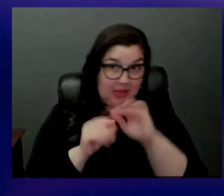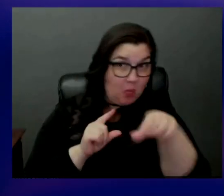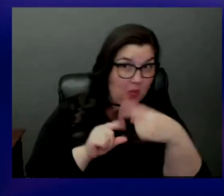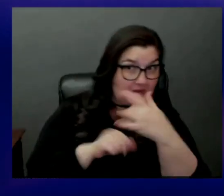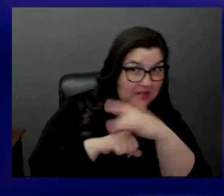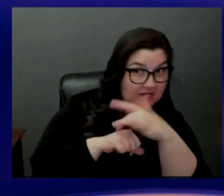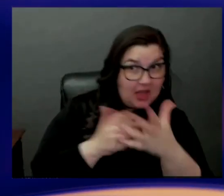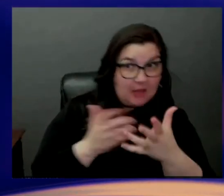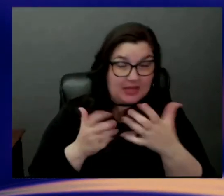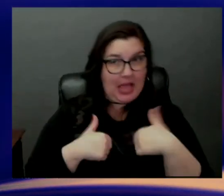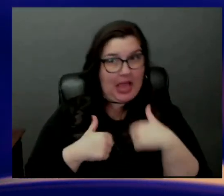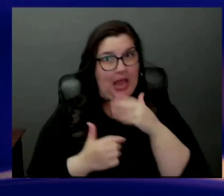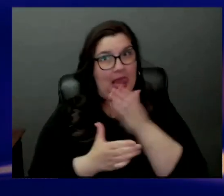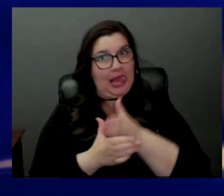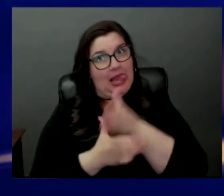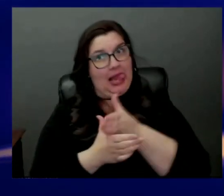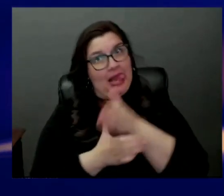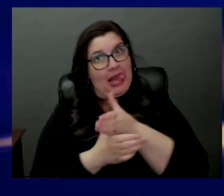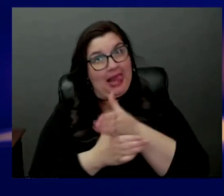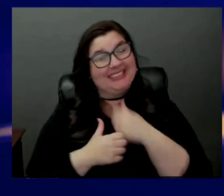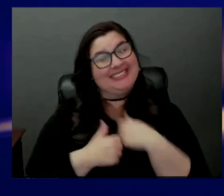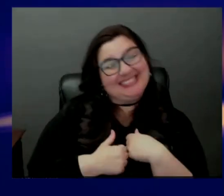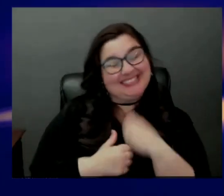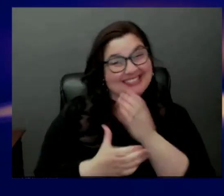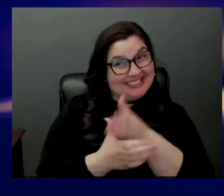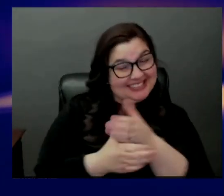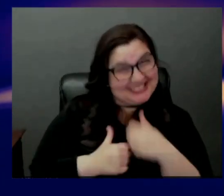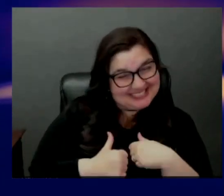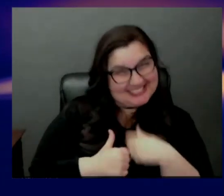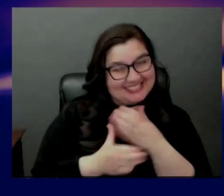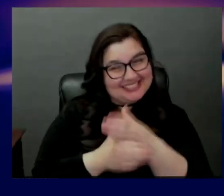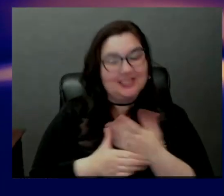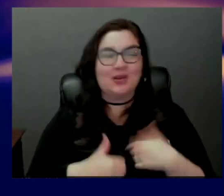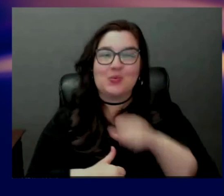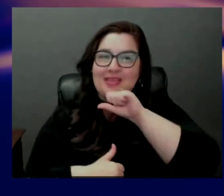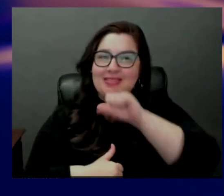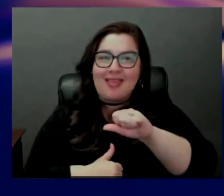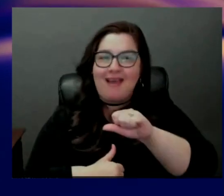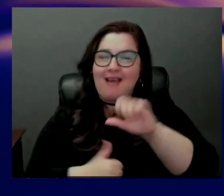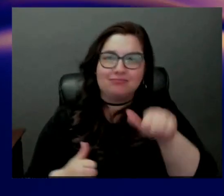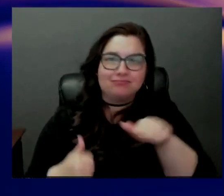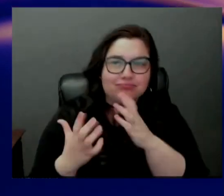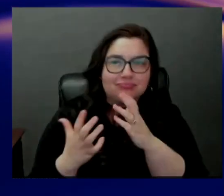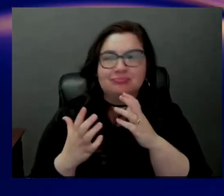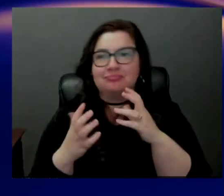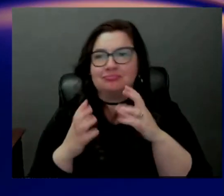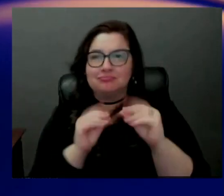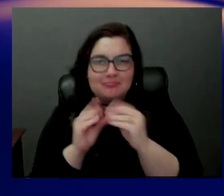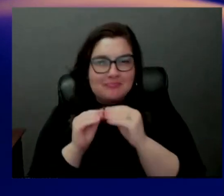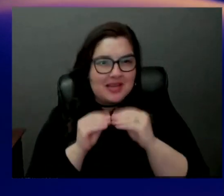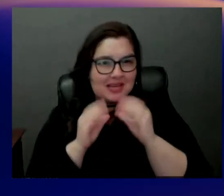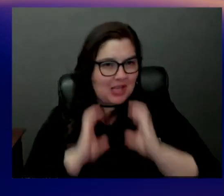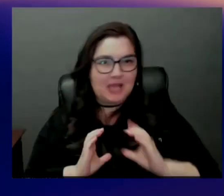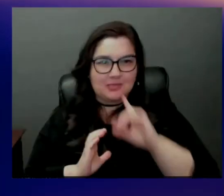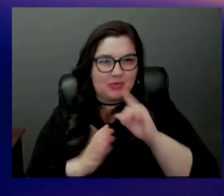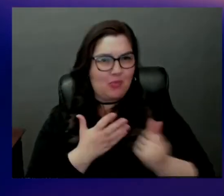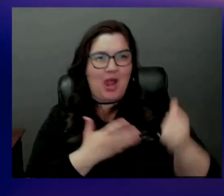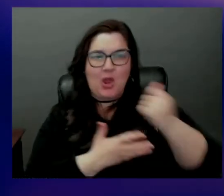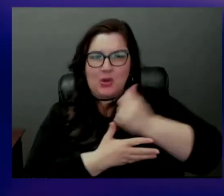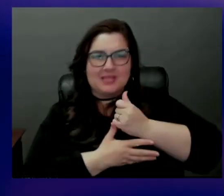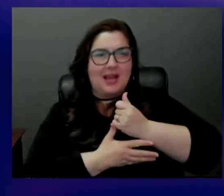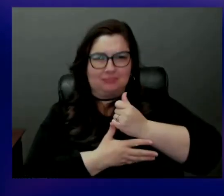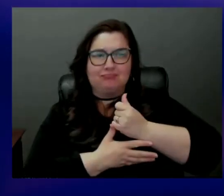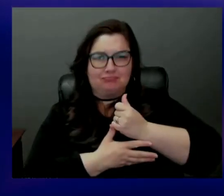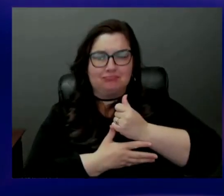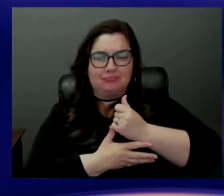of annoying about it to the customers probably, but we love meeting with customers. We prioritize any customer meeting above anything that we do. And then